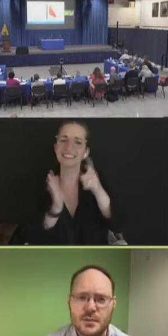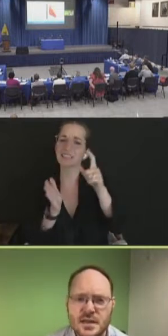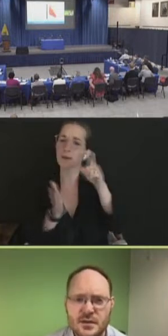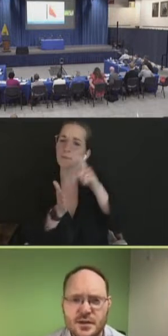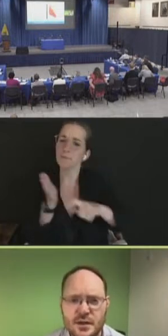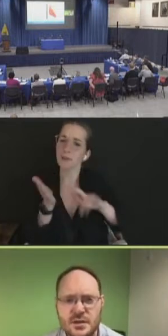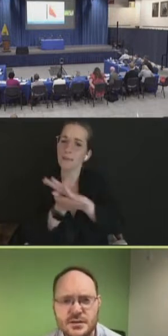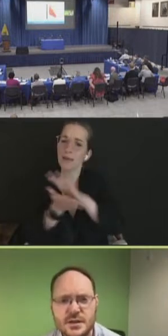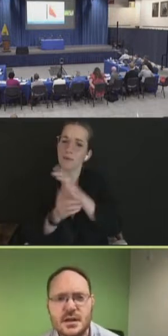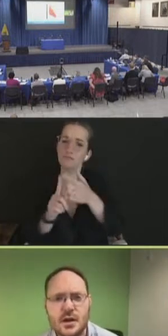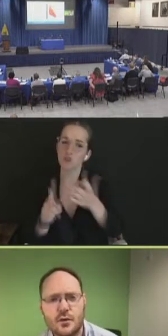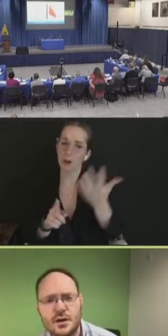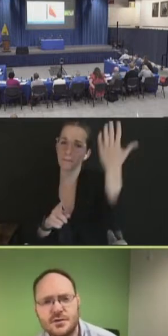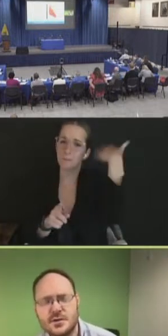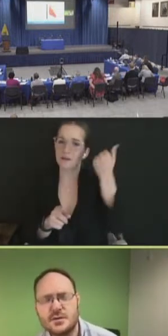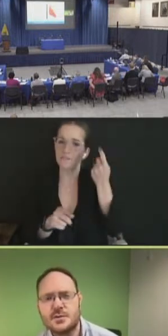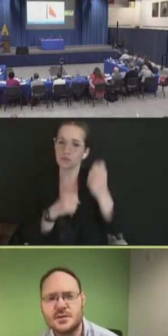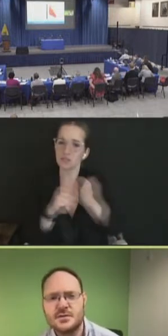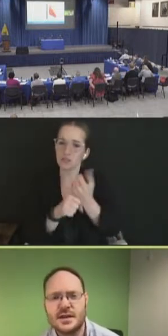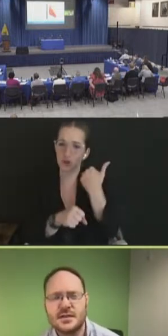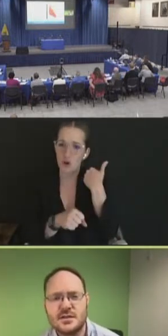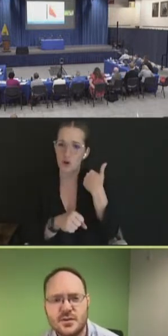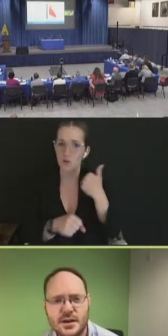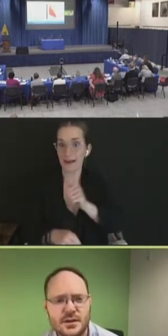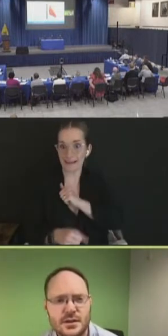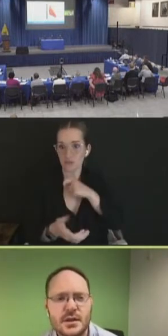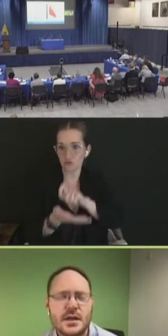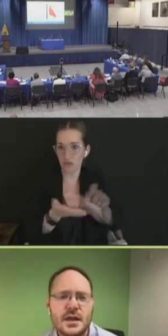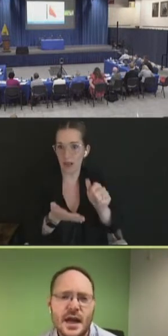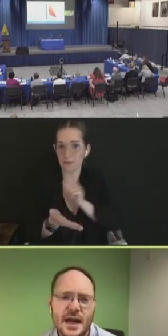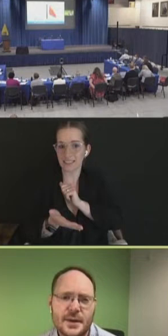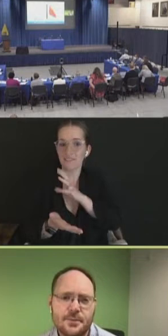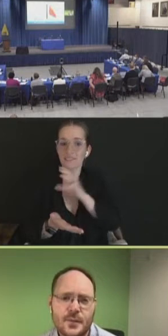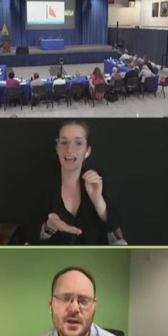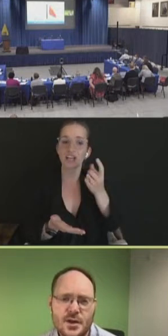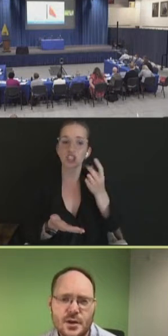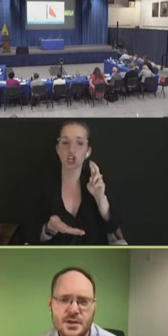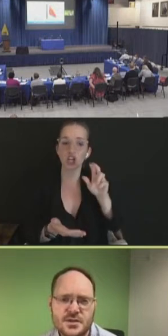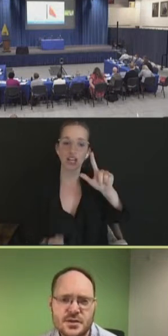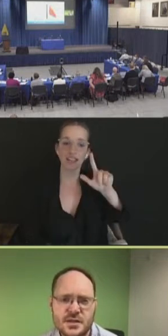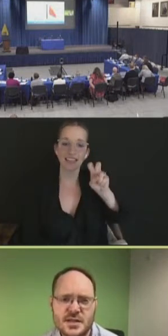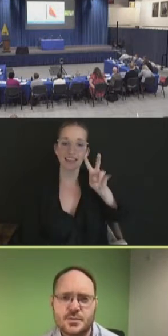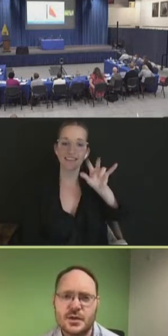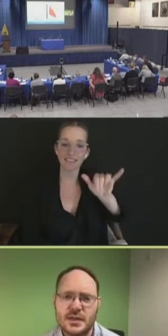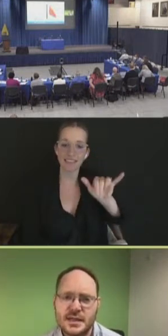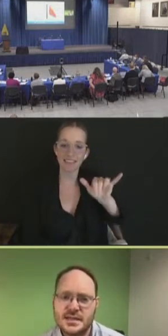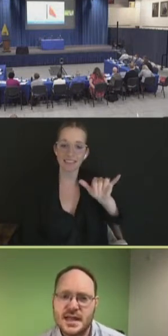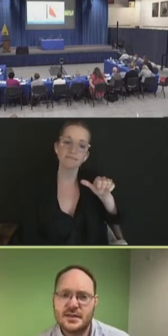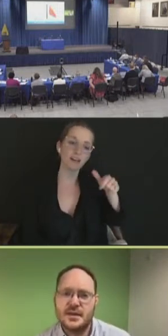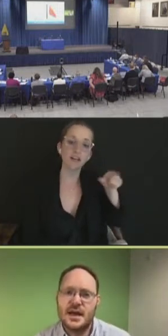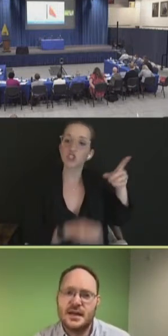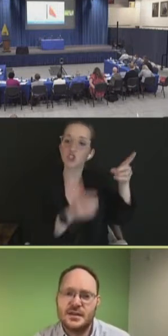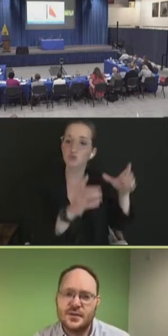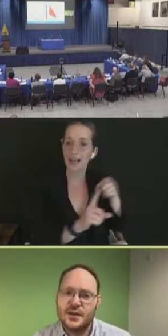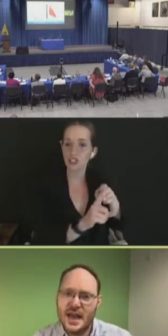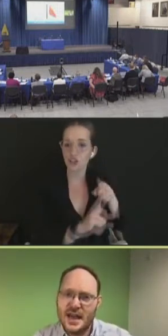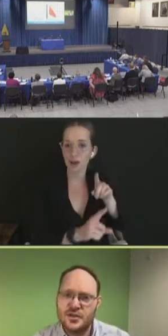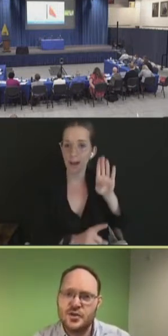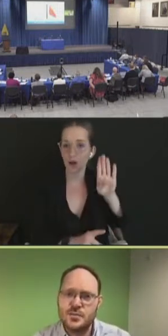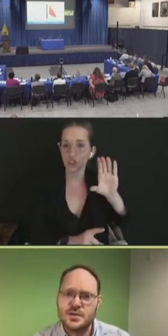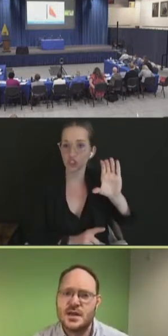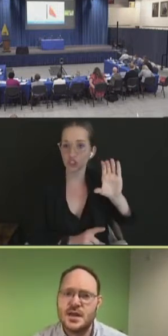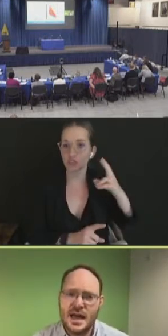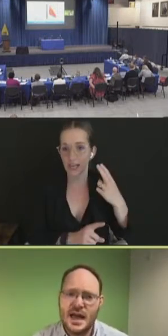written by myself and Dr. Levy, Ofer Levy, who's the Precision Vaccines Director here at Boston Children's Hospital, is that different